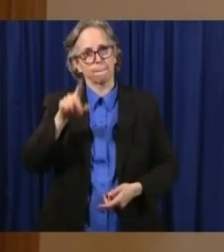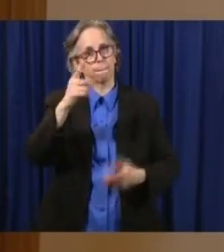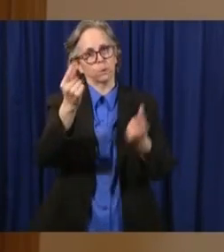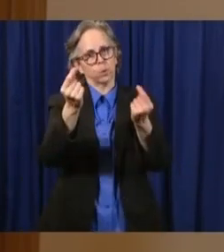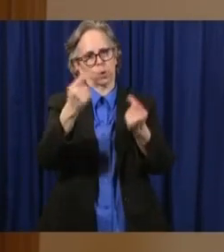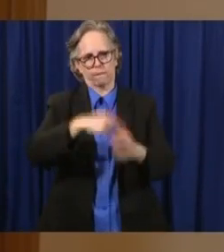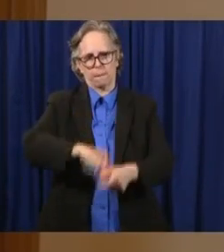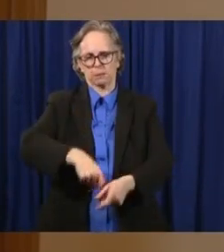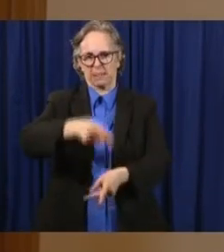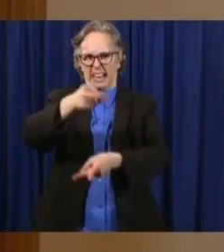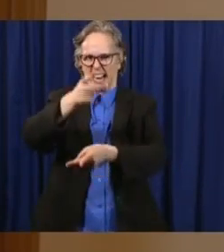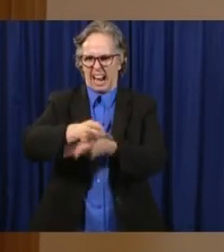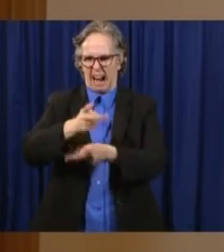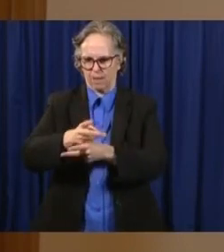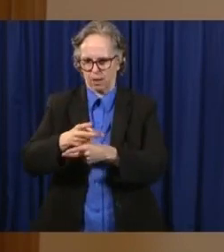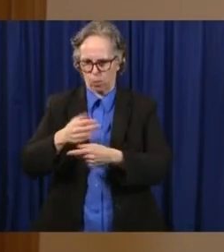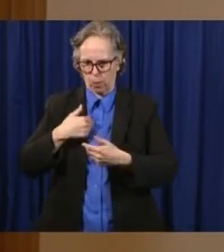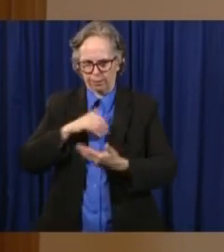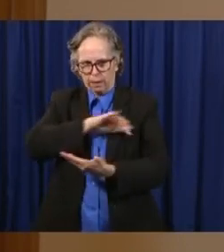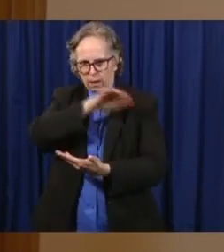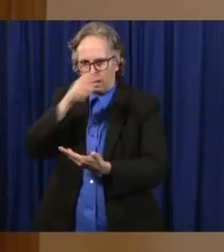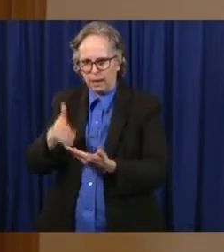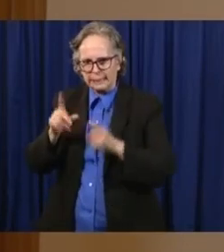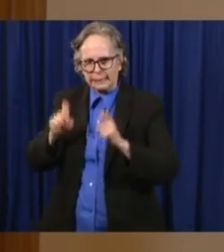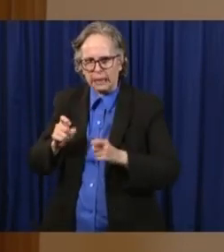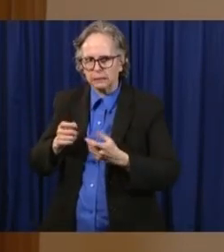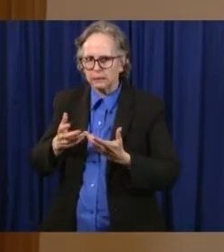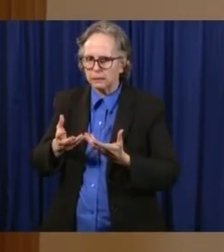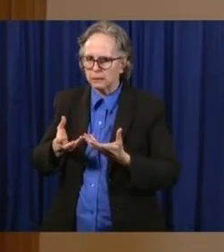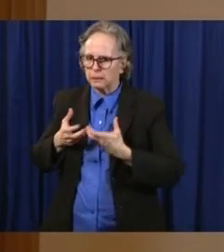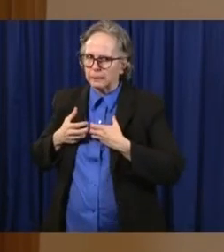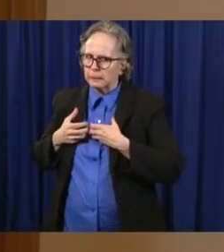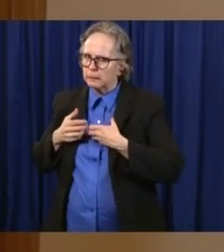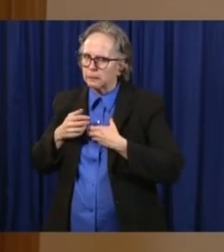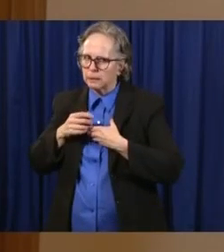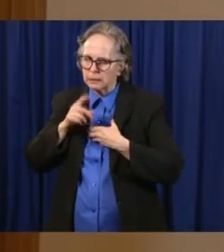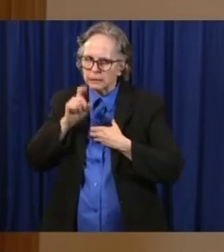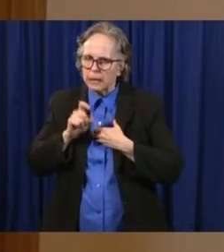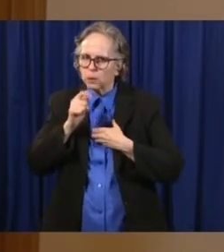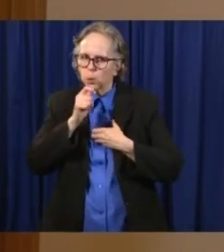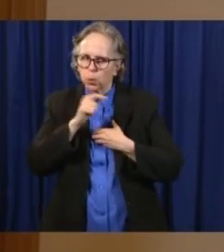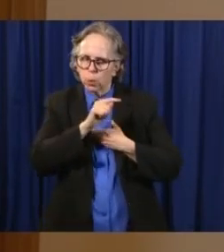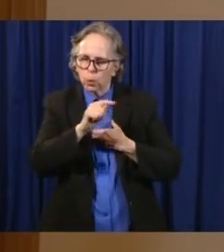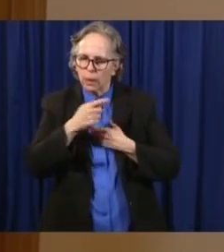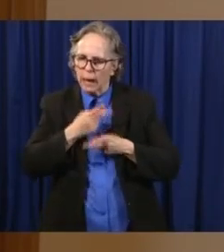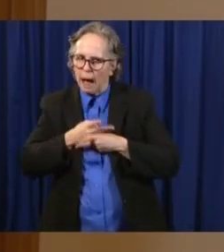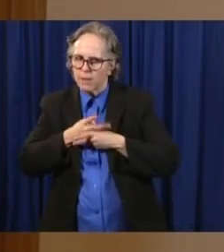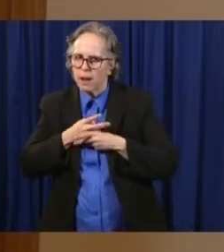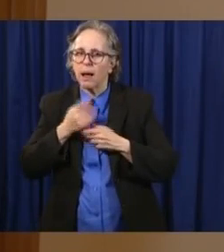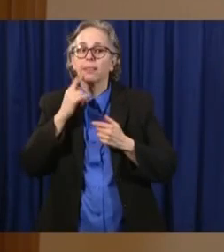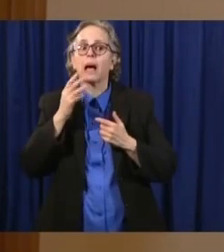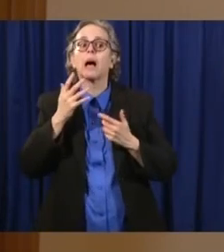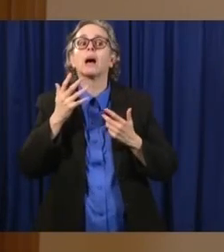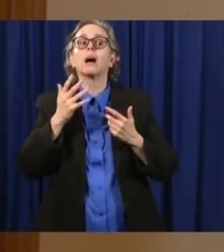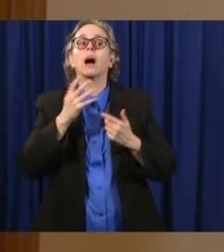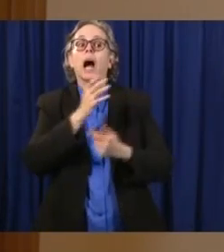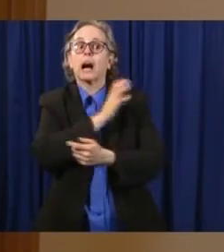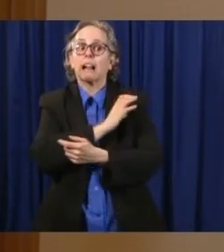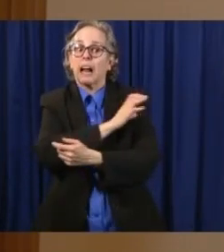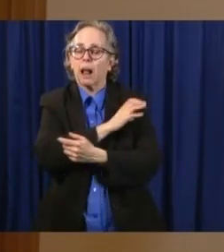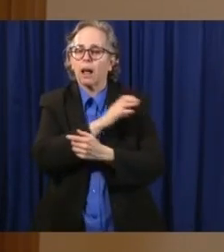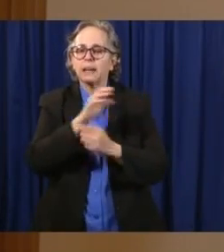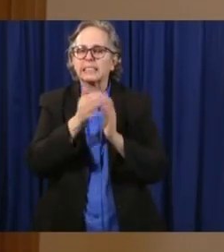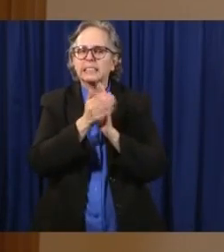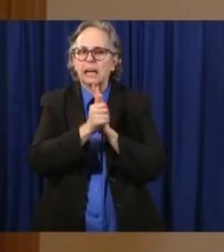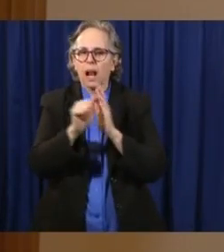kind of diagnose what's happening in a situation, and then use your clinical and honestly good diagnostic skills to go